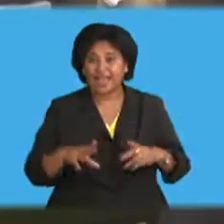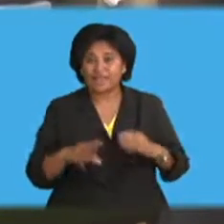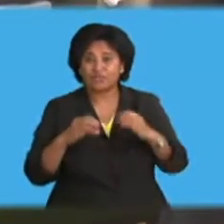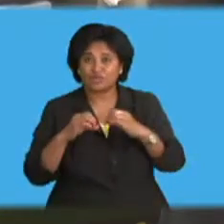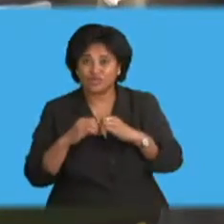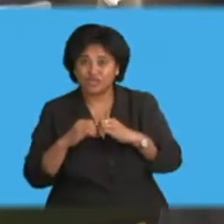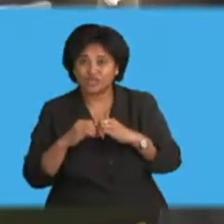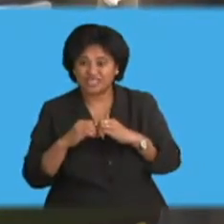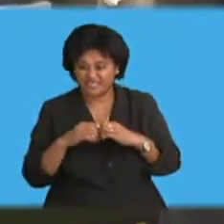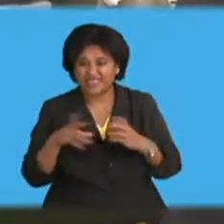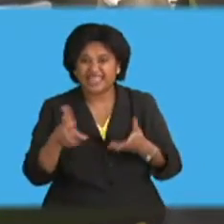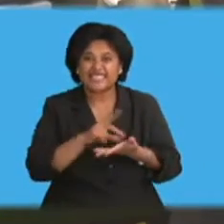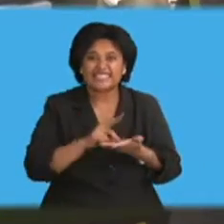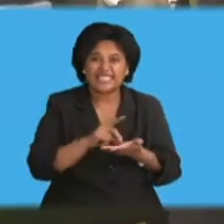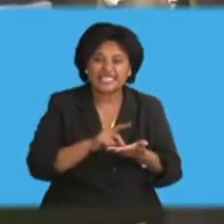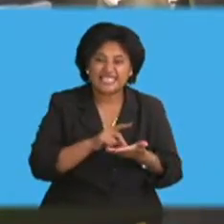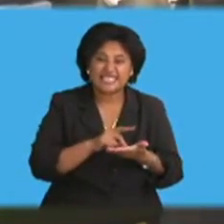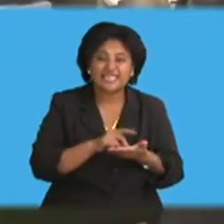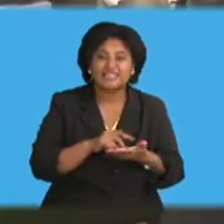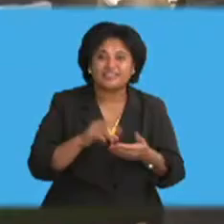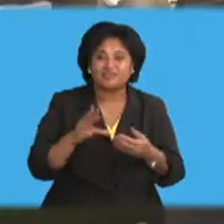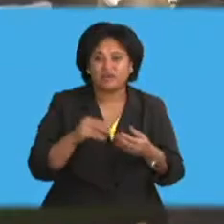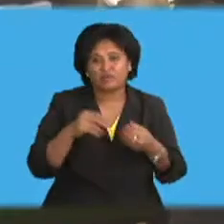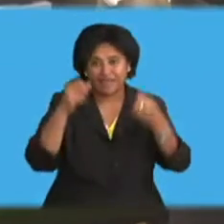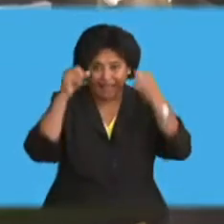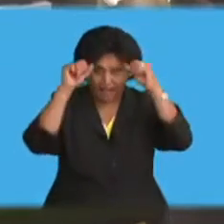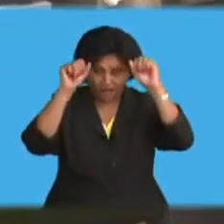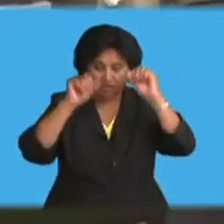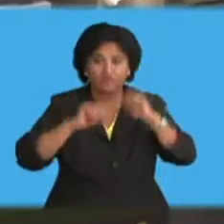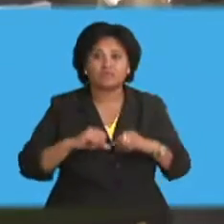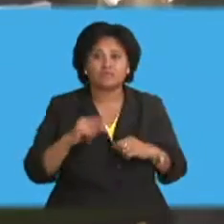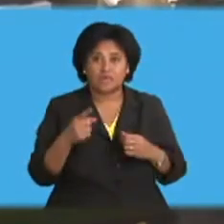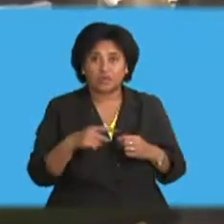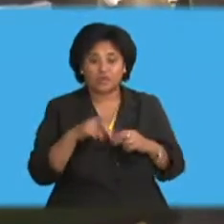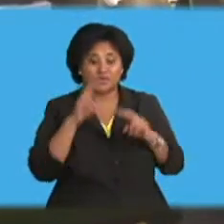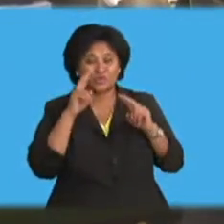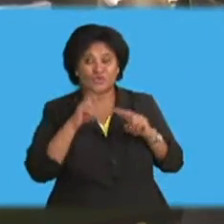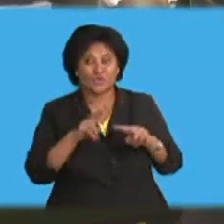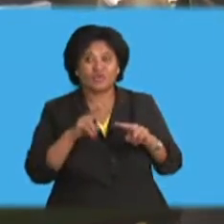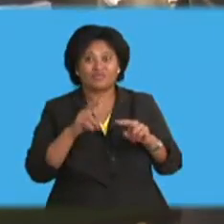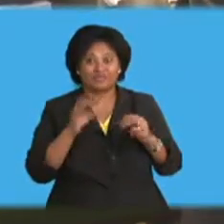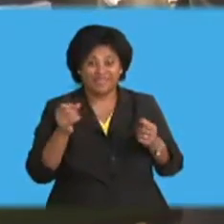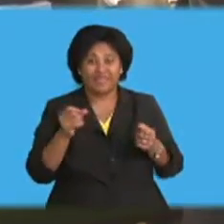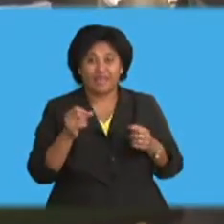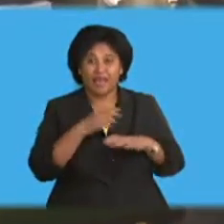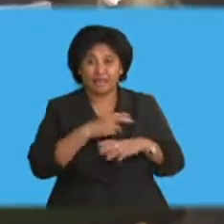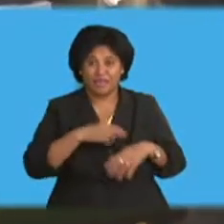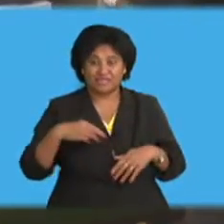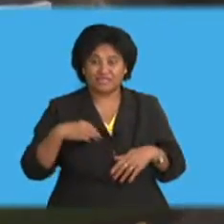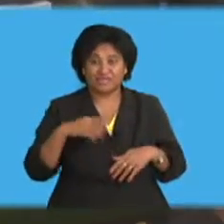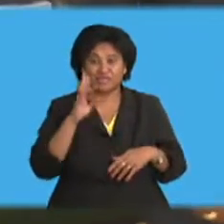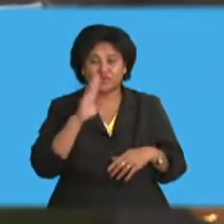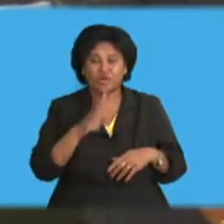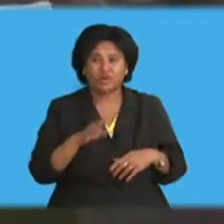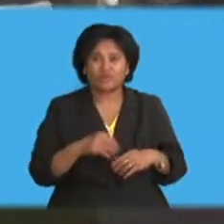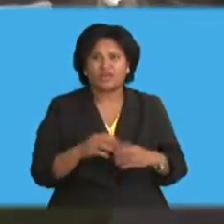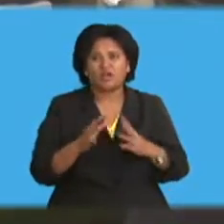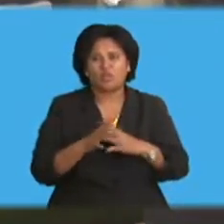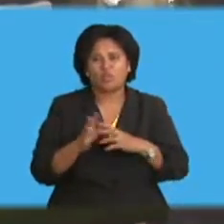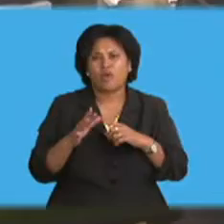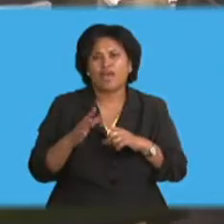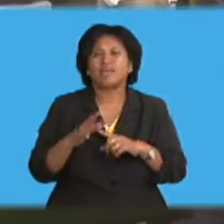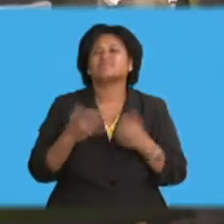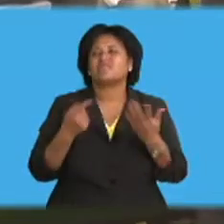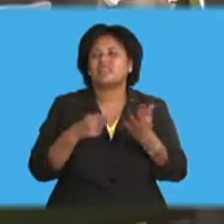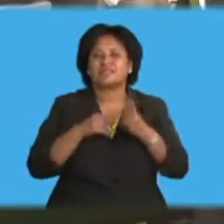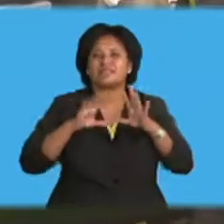Bovine brucellosis, Madam Speaker, was detected by the ministry in Wendawara in